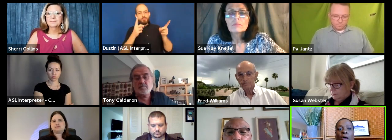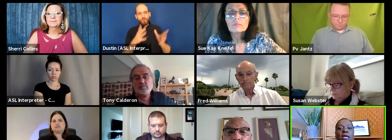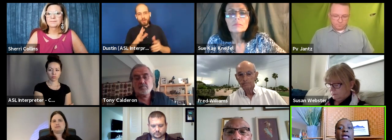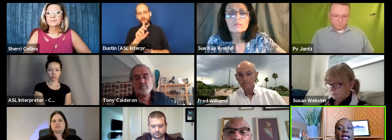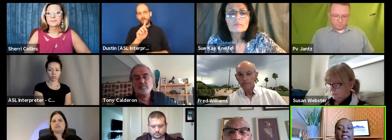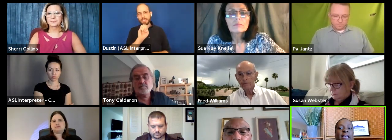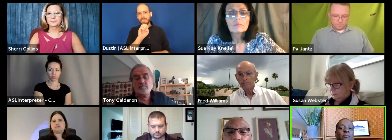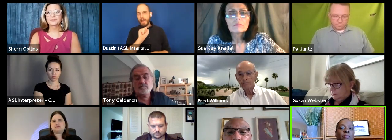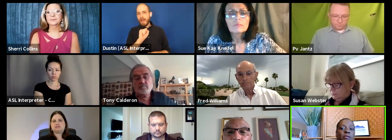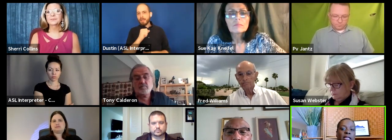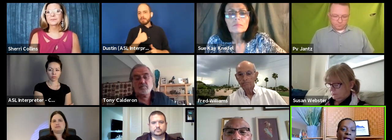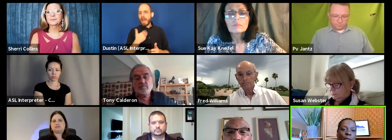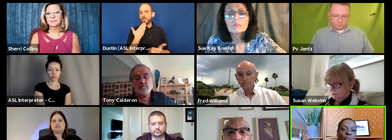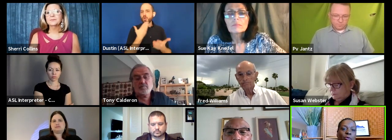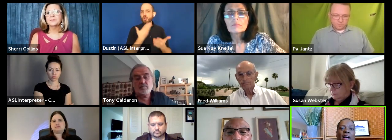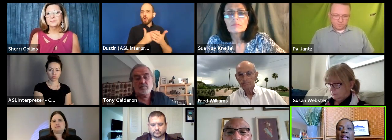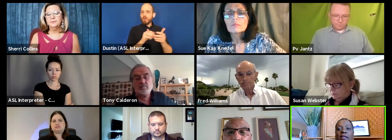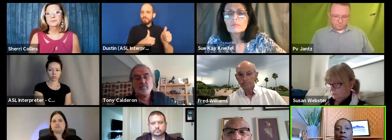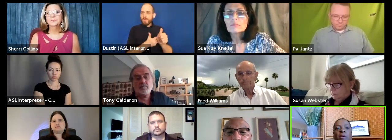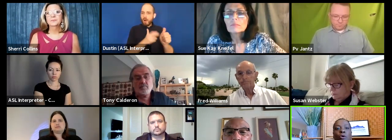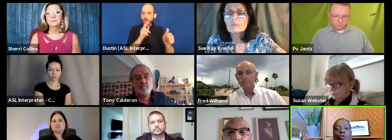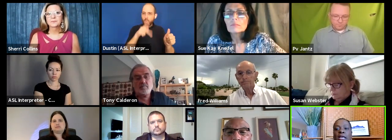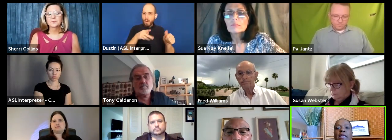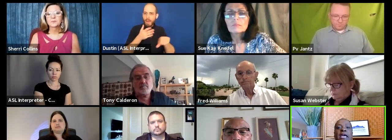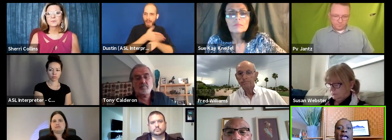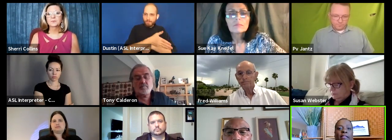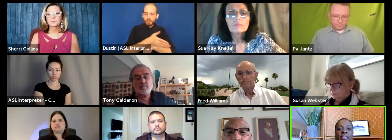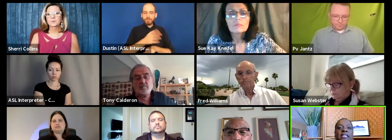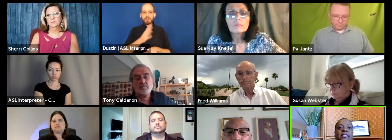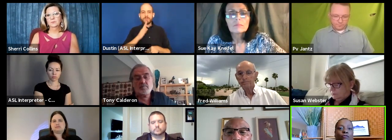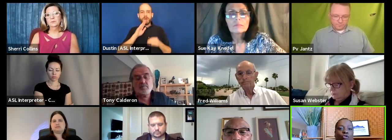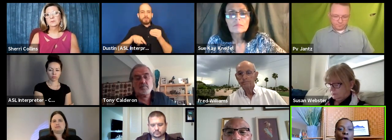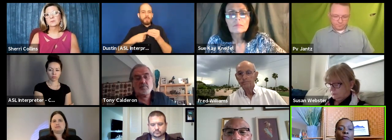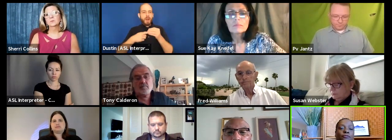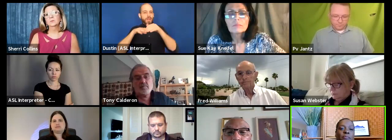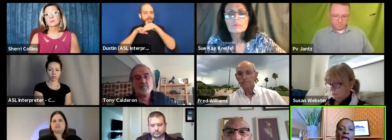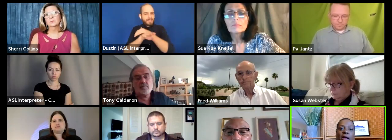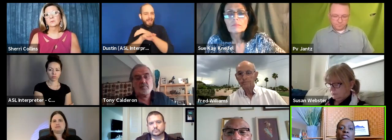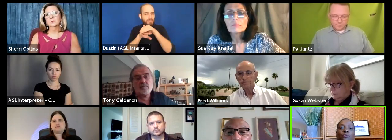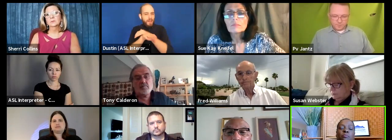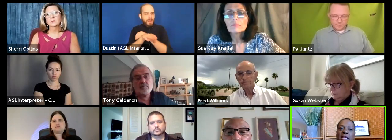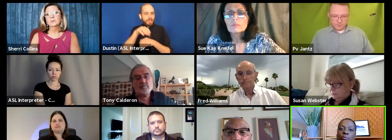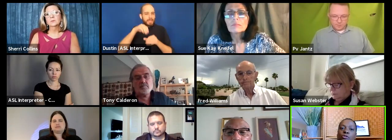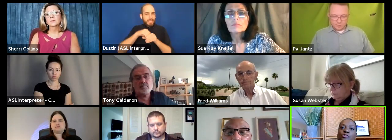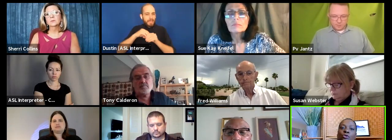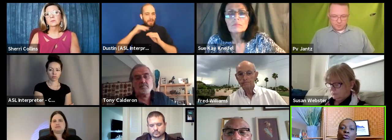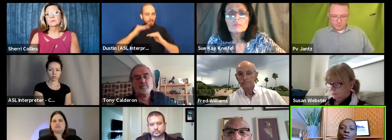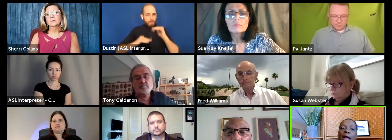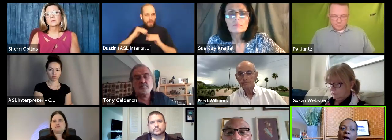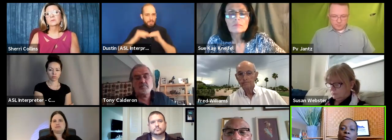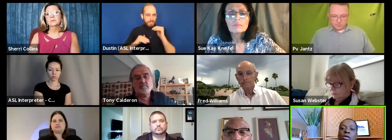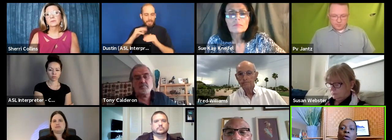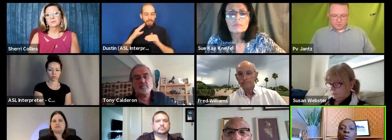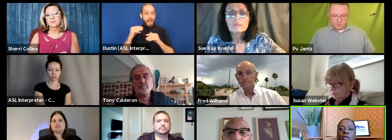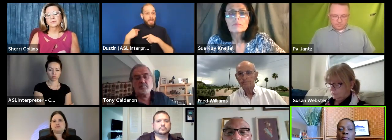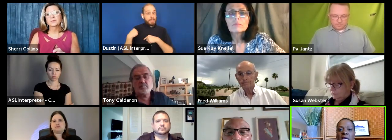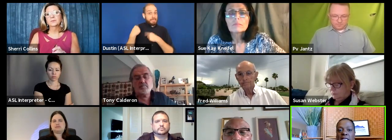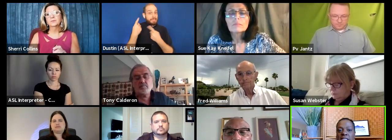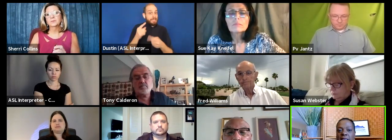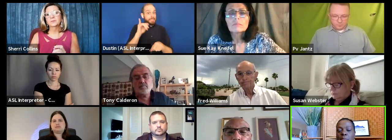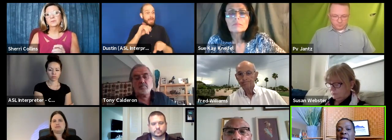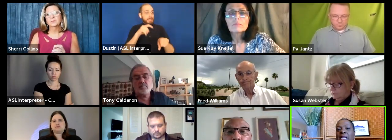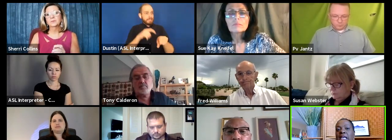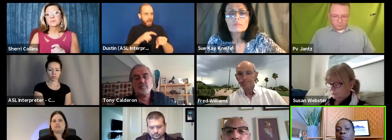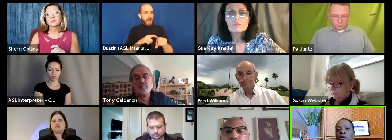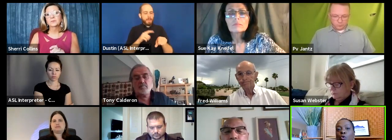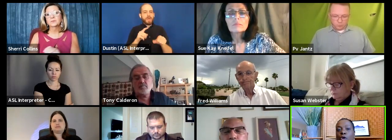talked about accessibility that we provide in our building, and things have grown from there as we've been able to circle around with